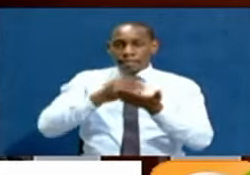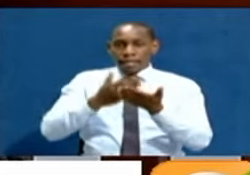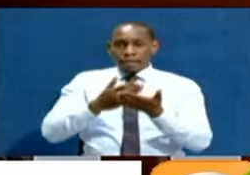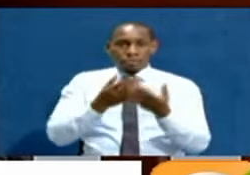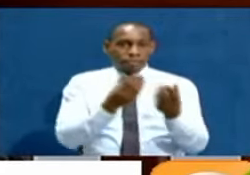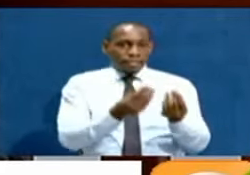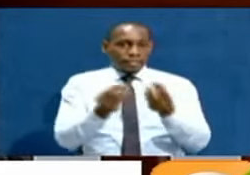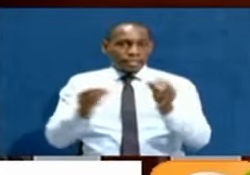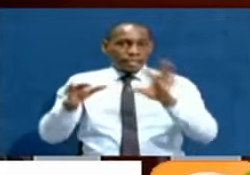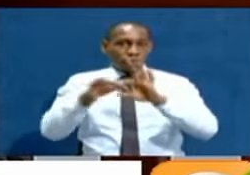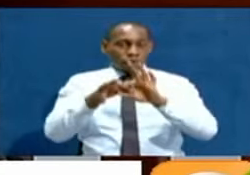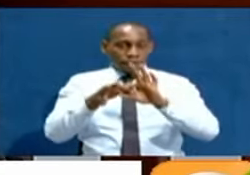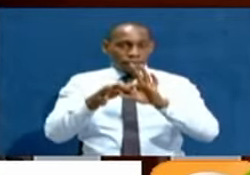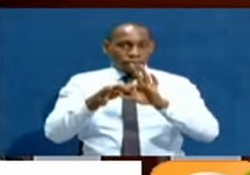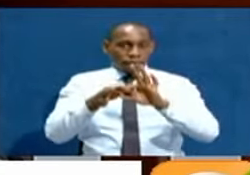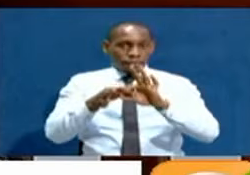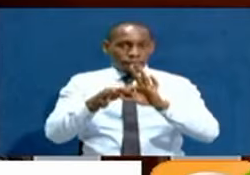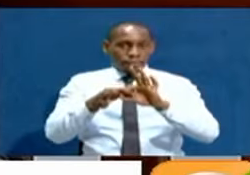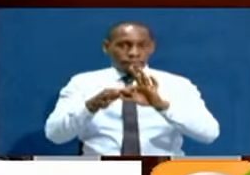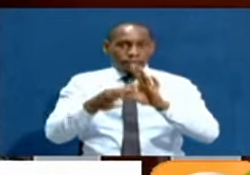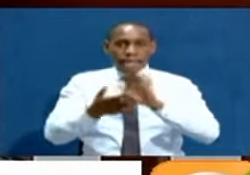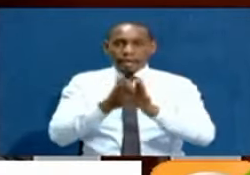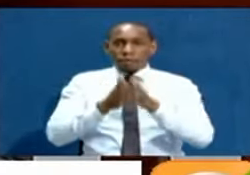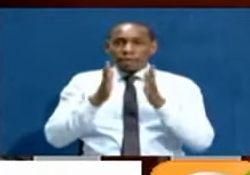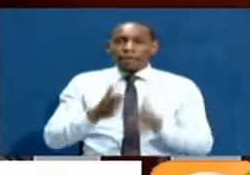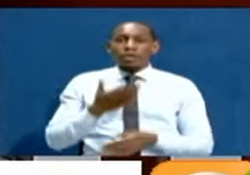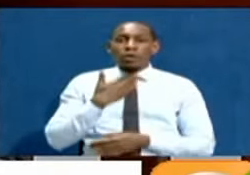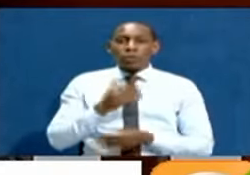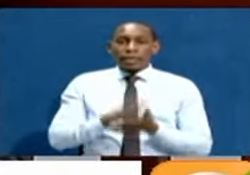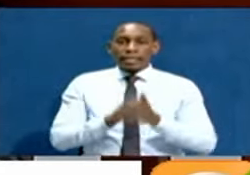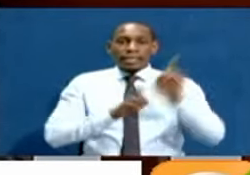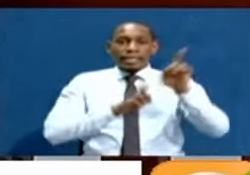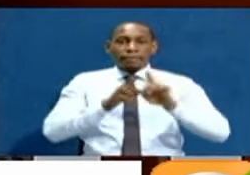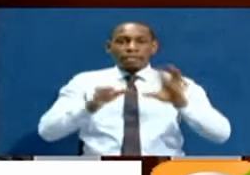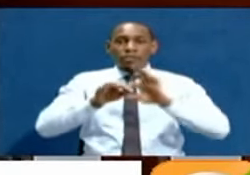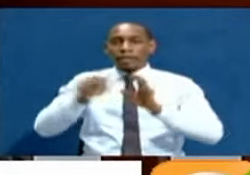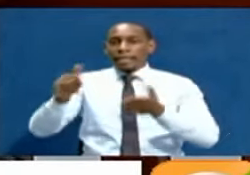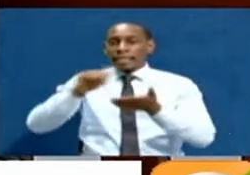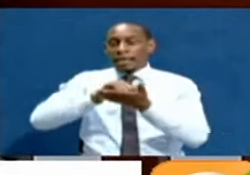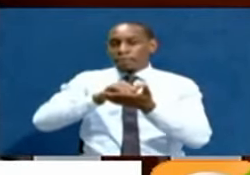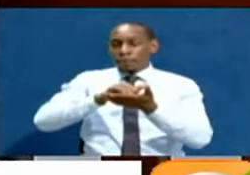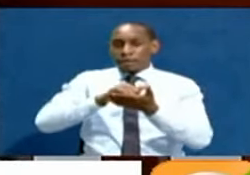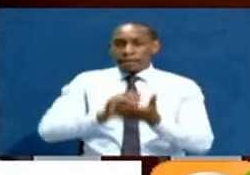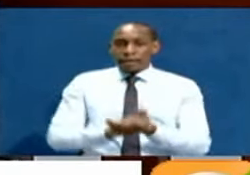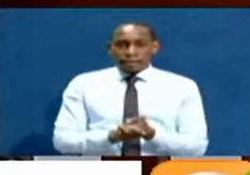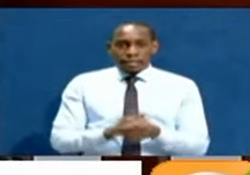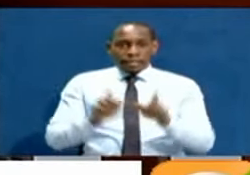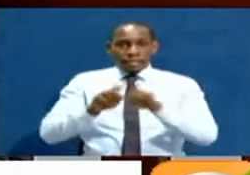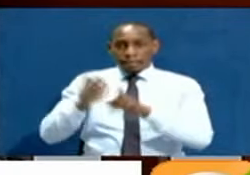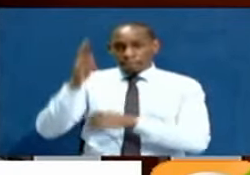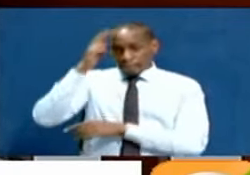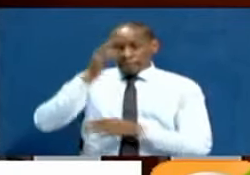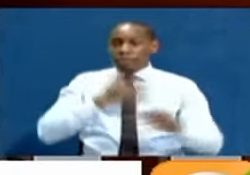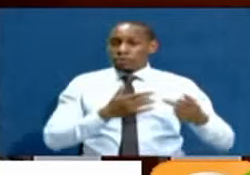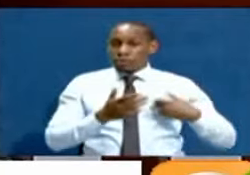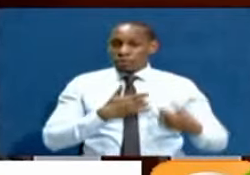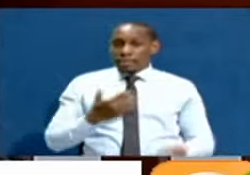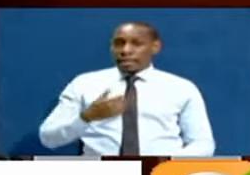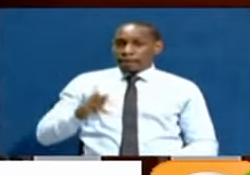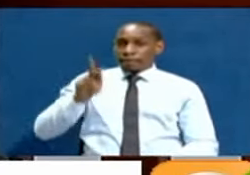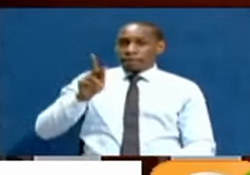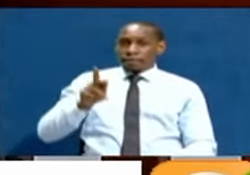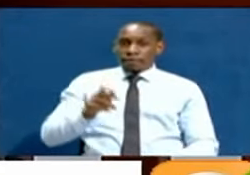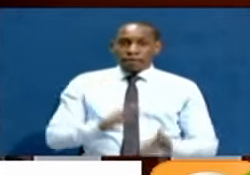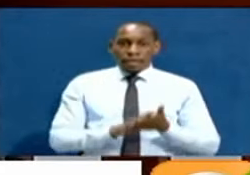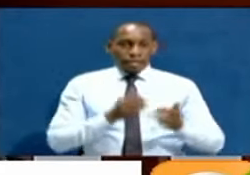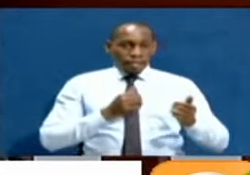easy connectivity. Nobody wants to fly, you know, via another airport to get to your final destination. So that's why I'm concerned that Kenya Airways not